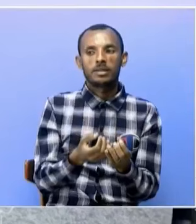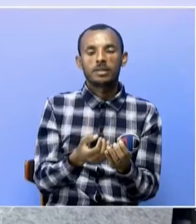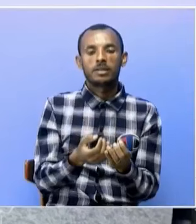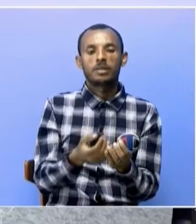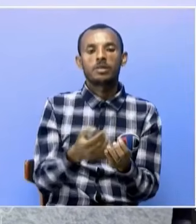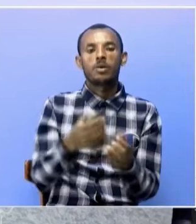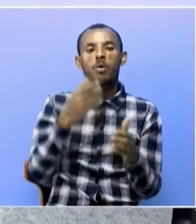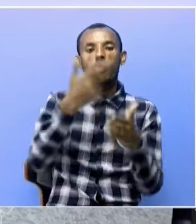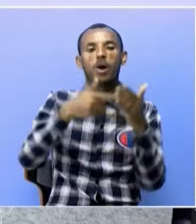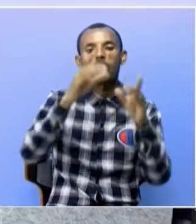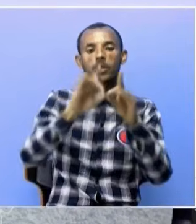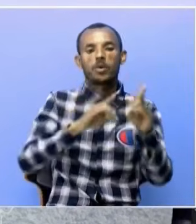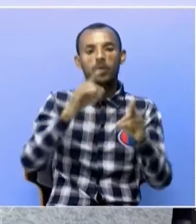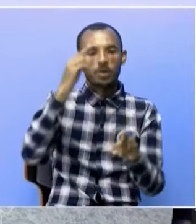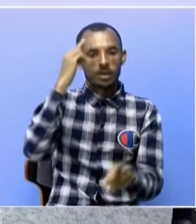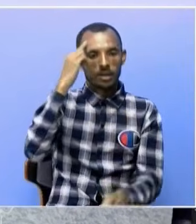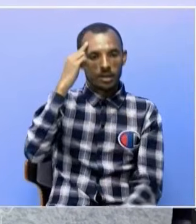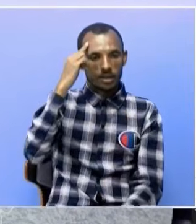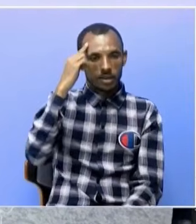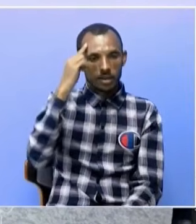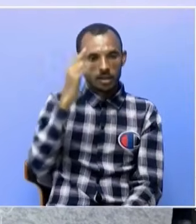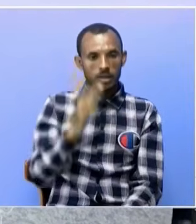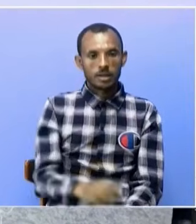what do you think